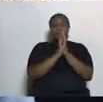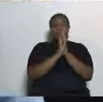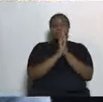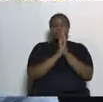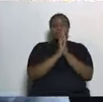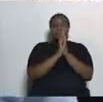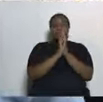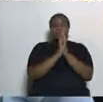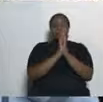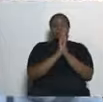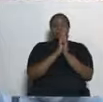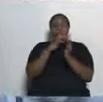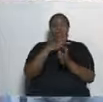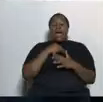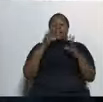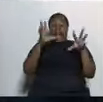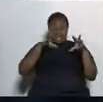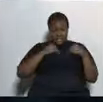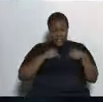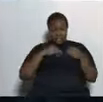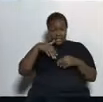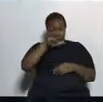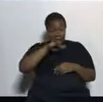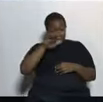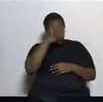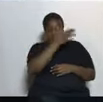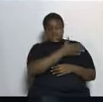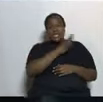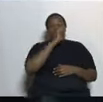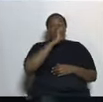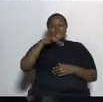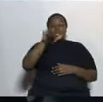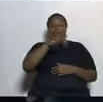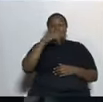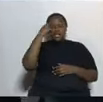Let this altar be a place of prayer.